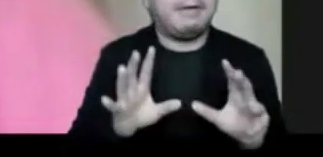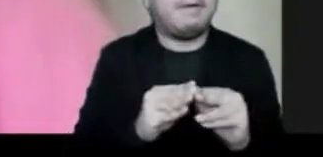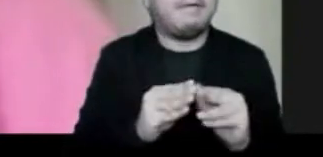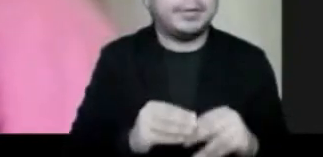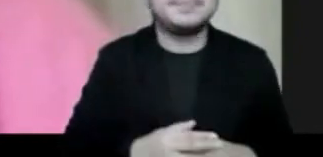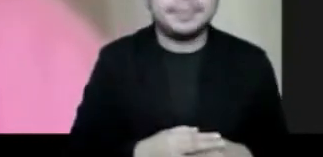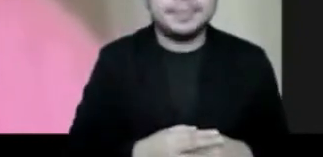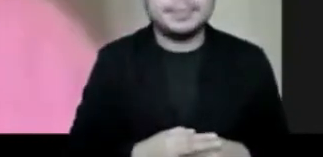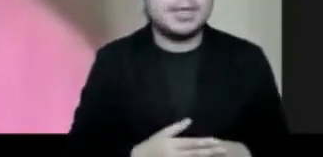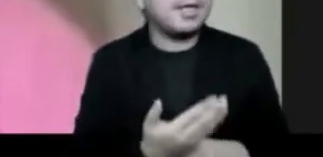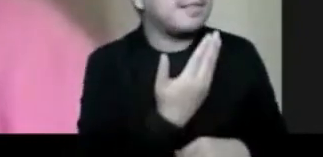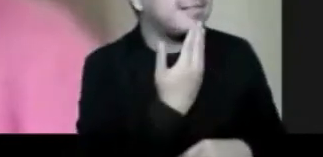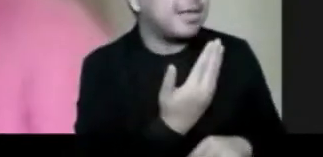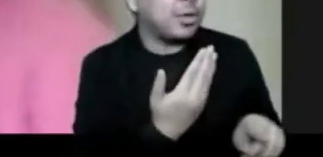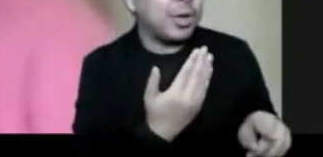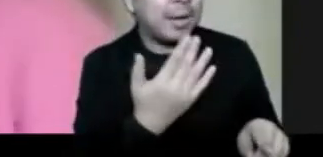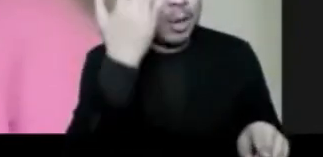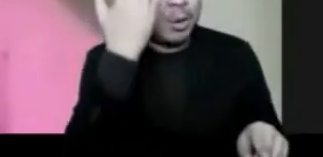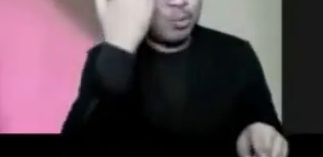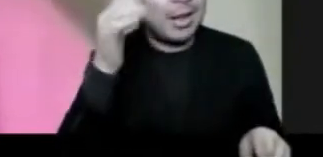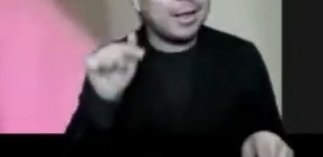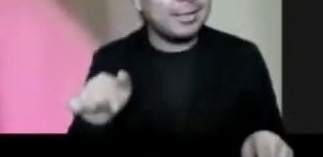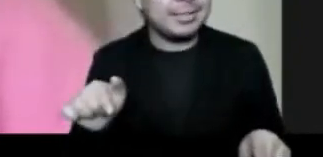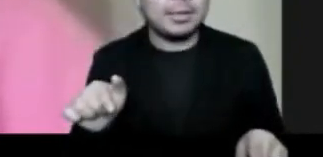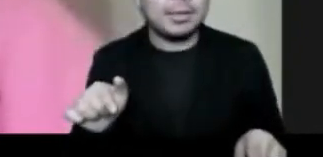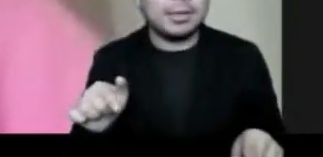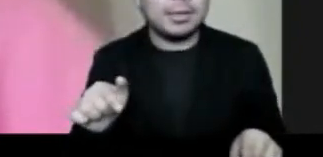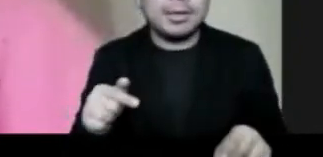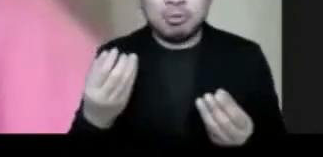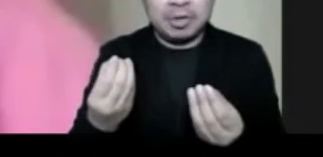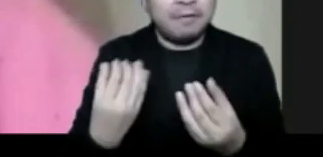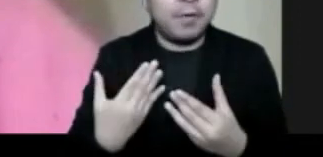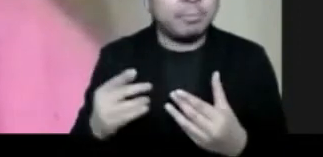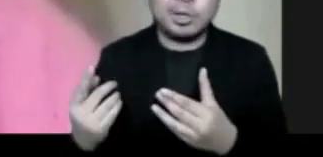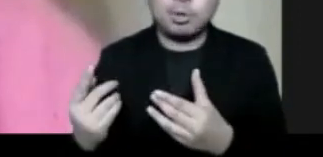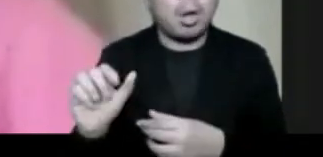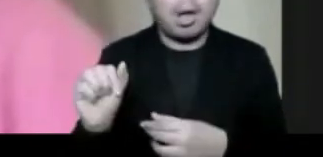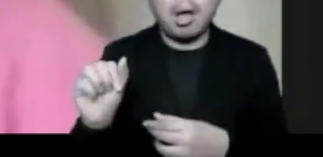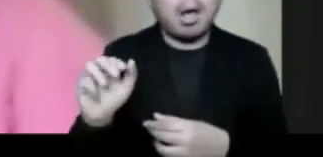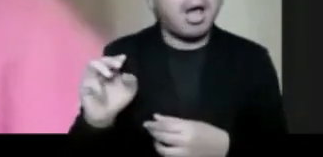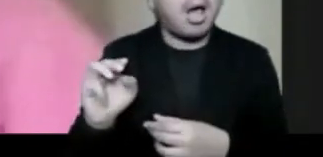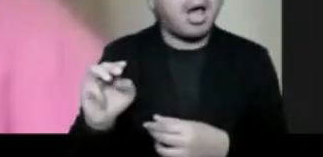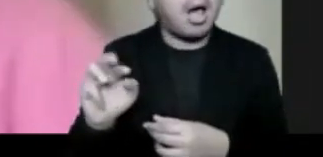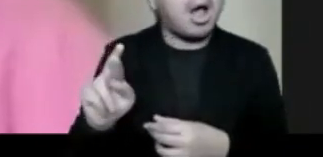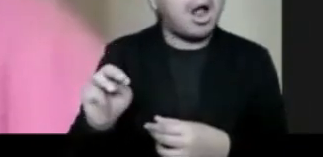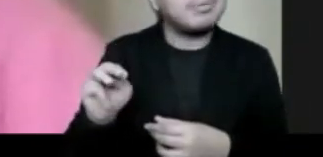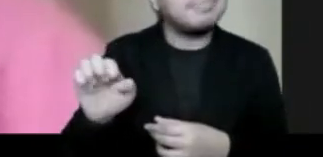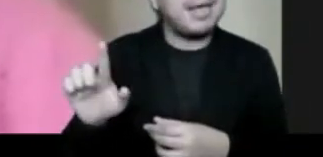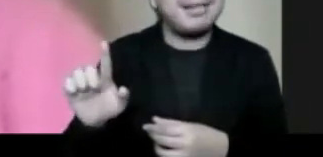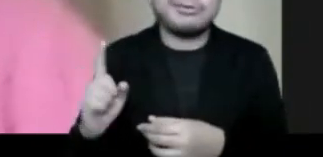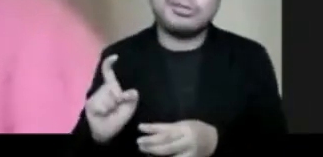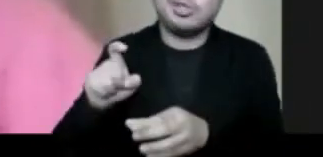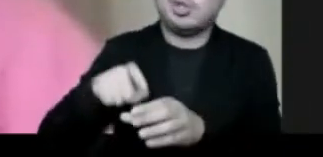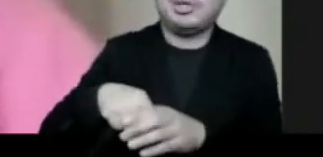I just received a note that Ms. Armel just joined us. I'm very sorry, Ms. Armel, for the technical issues that